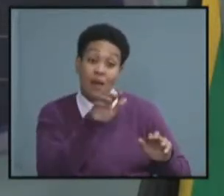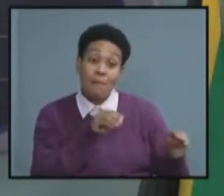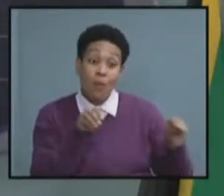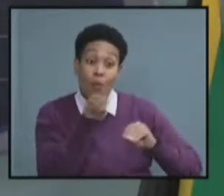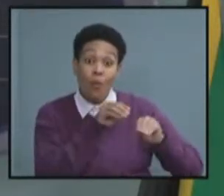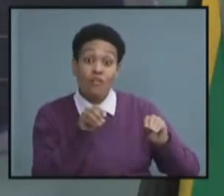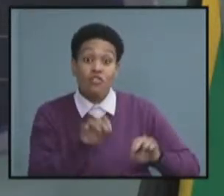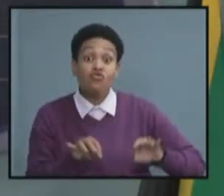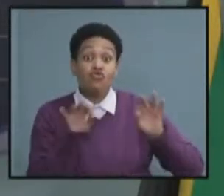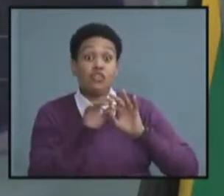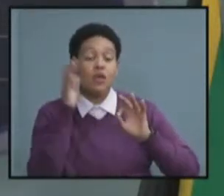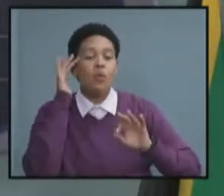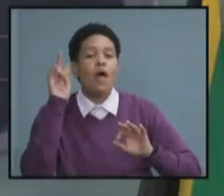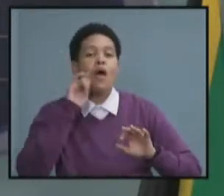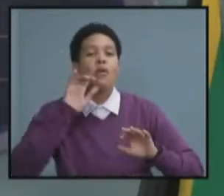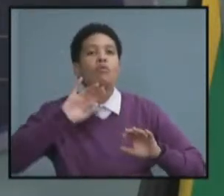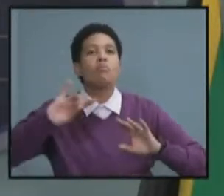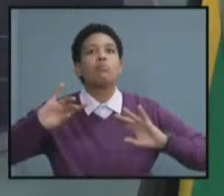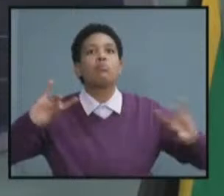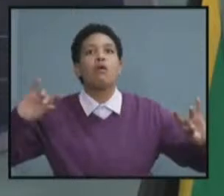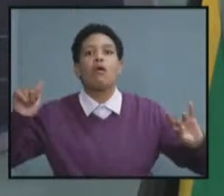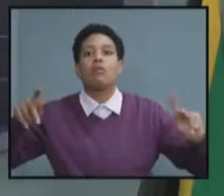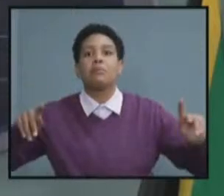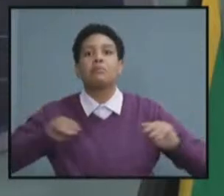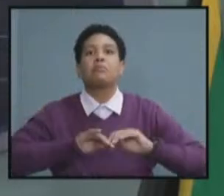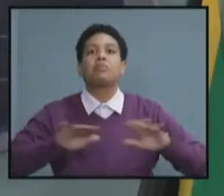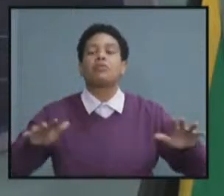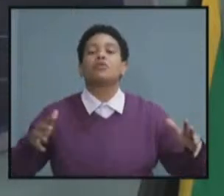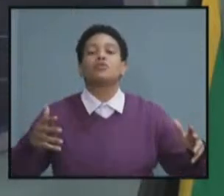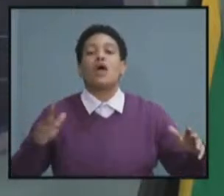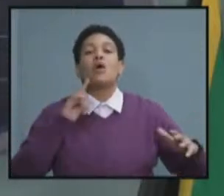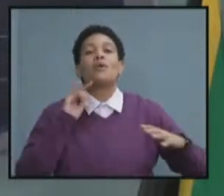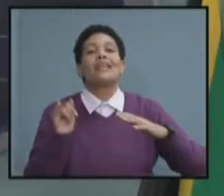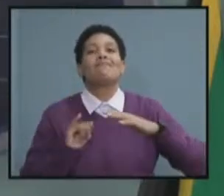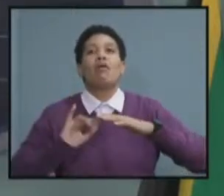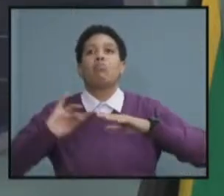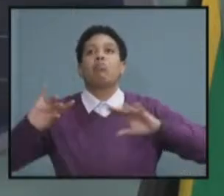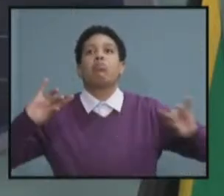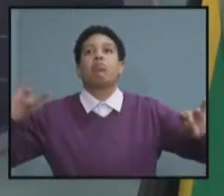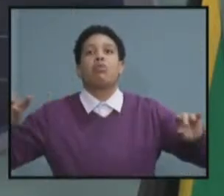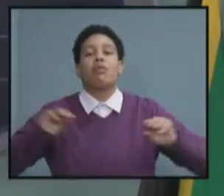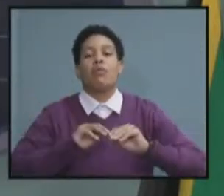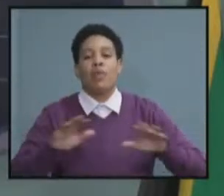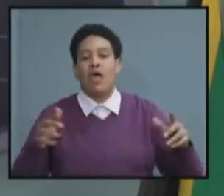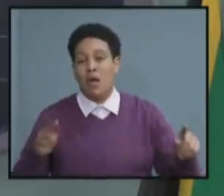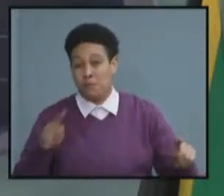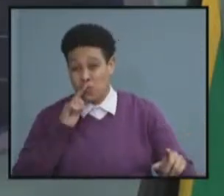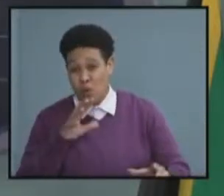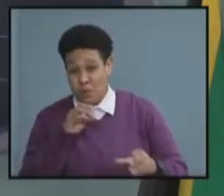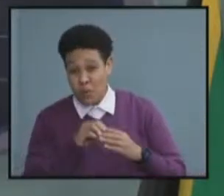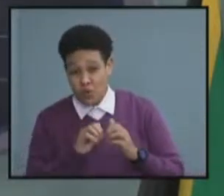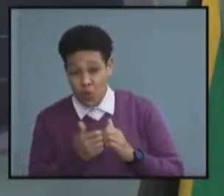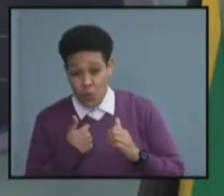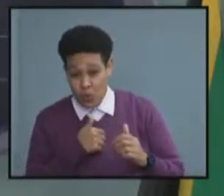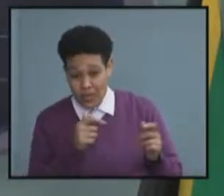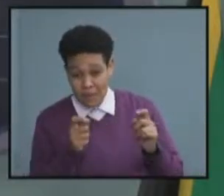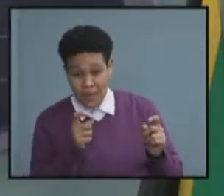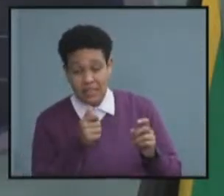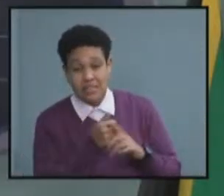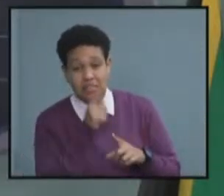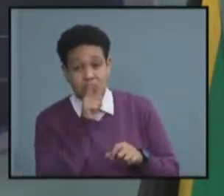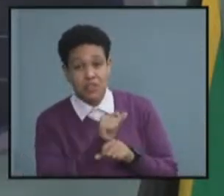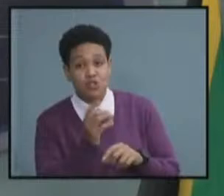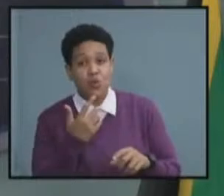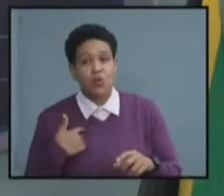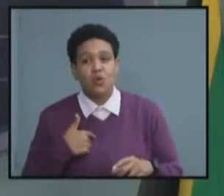critical because they will contaminate others and they will infect persons. And so part of how we are managing it is to